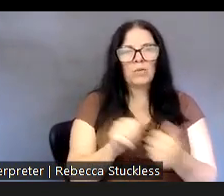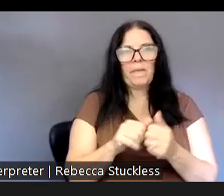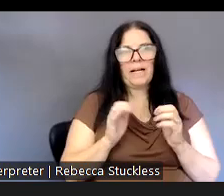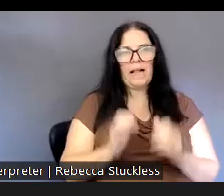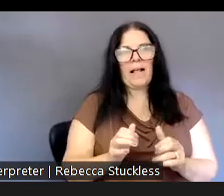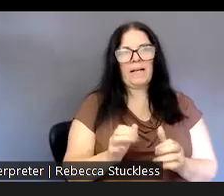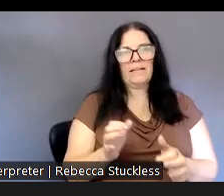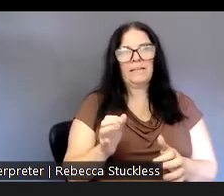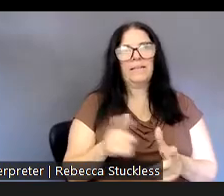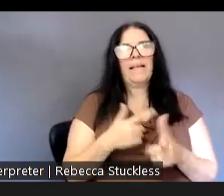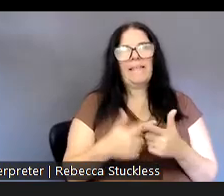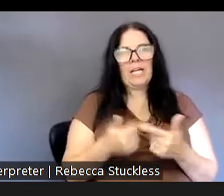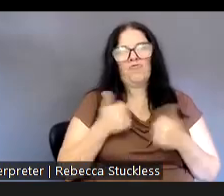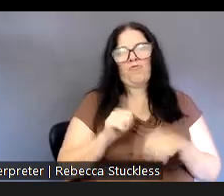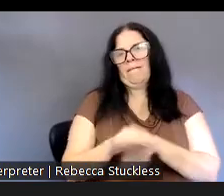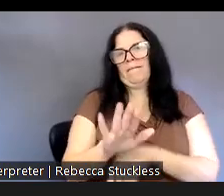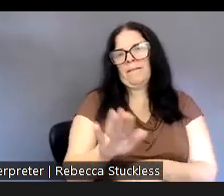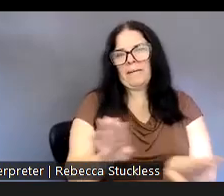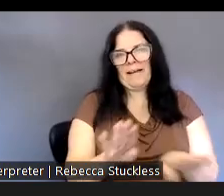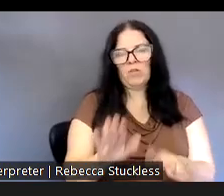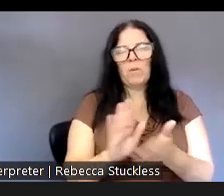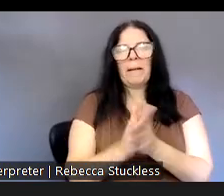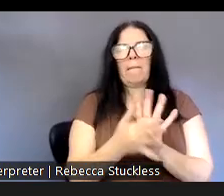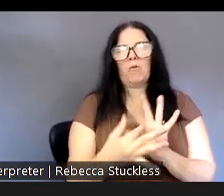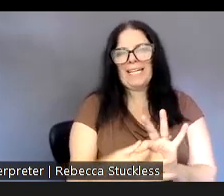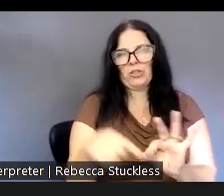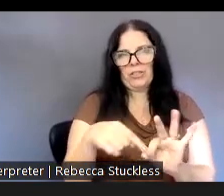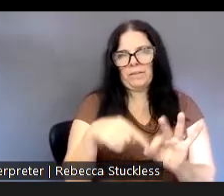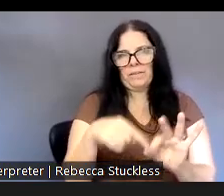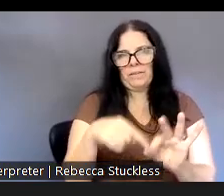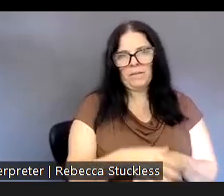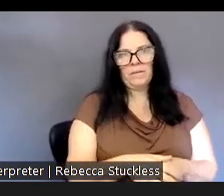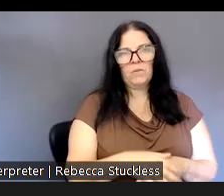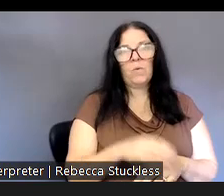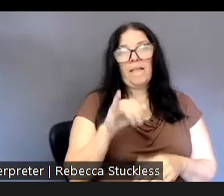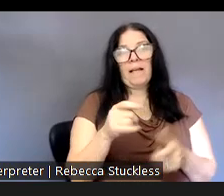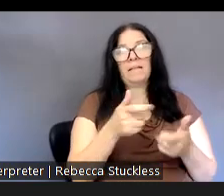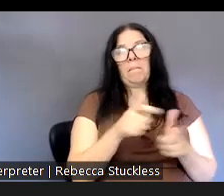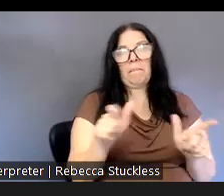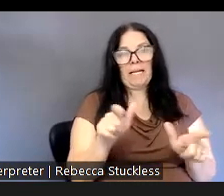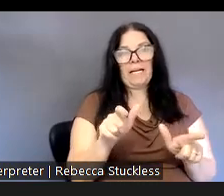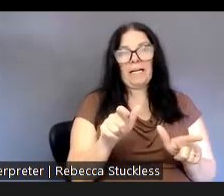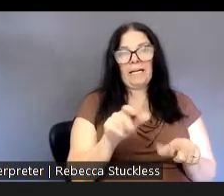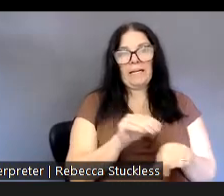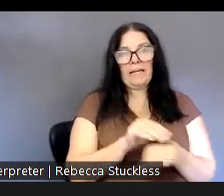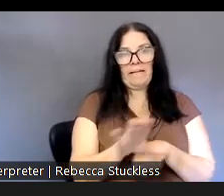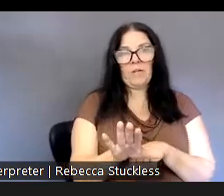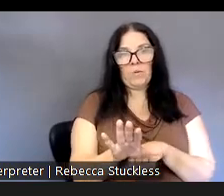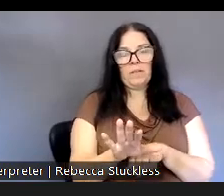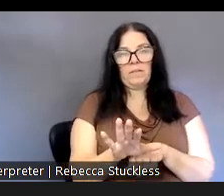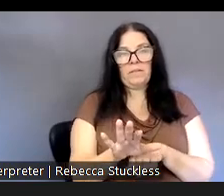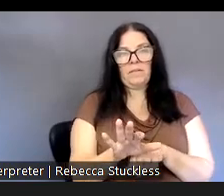we try to change their behavior. And so that's been enormously influential